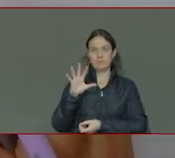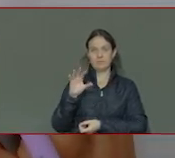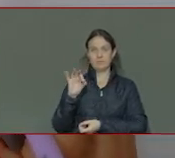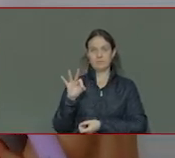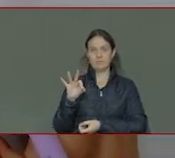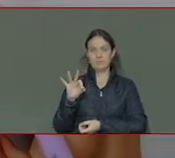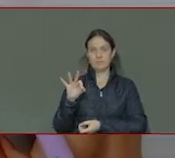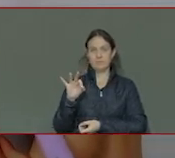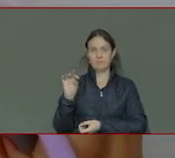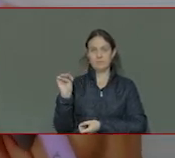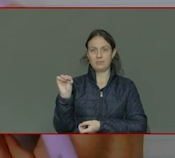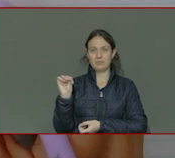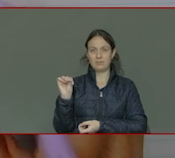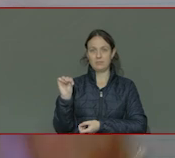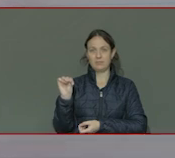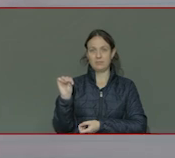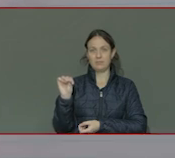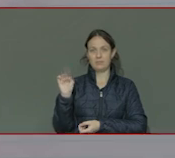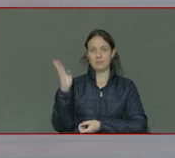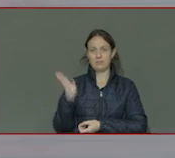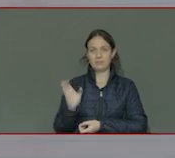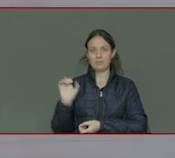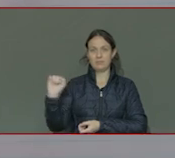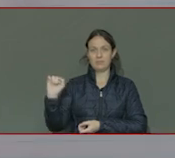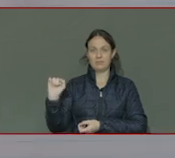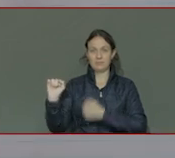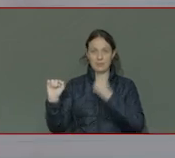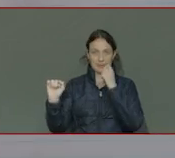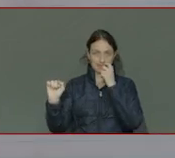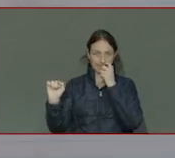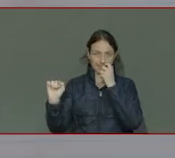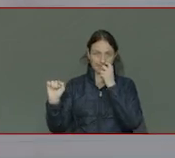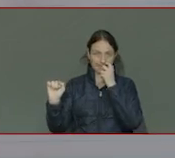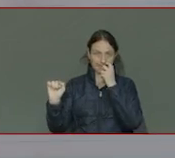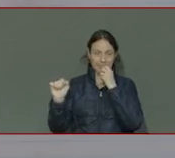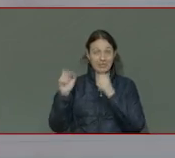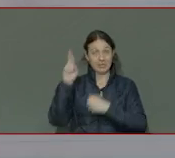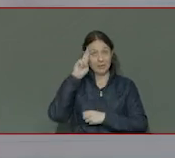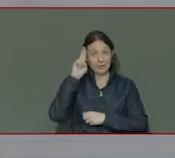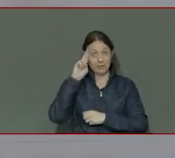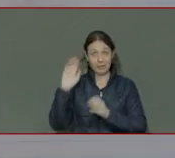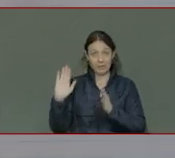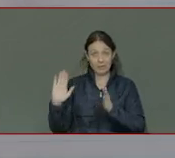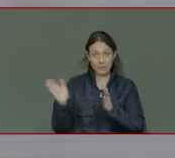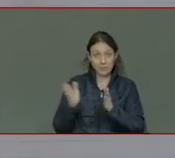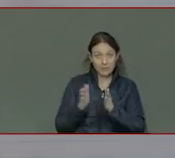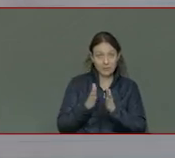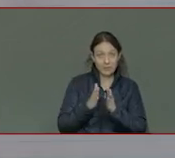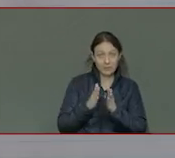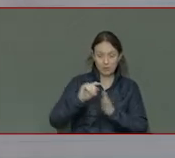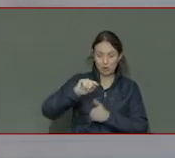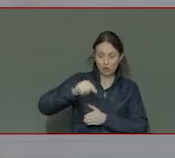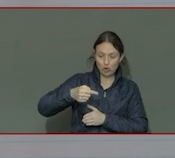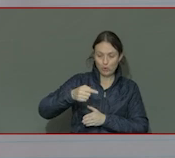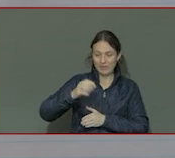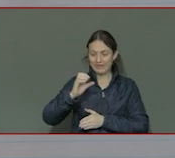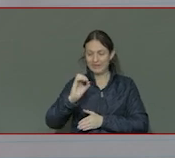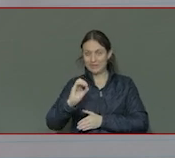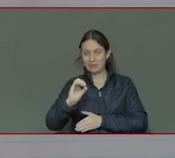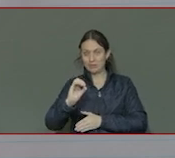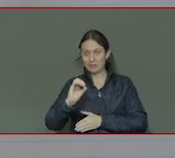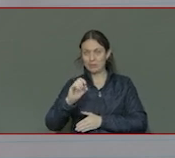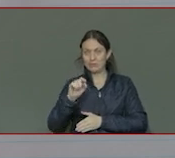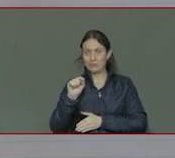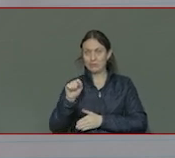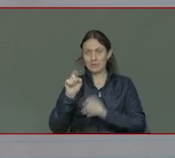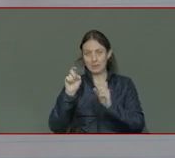3,053 meters per second. Just about the rounding, the 0 after the comma doesn't count, so then you must